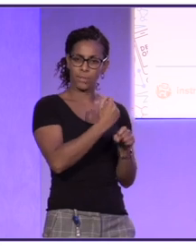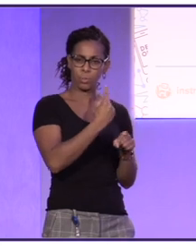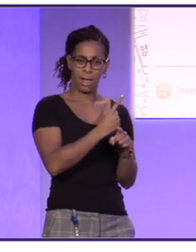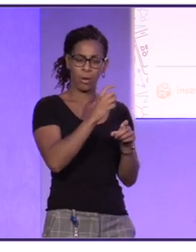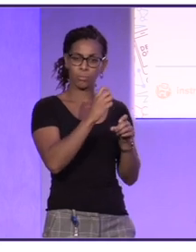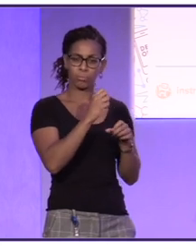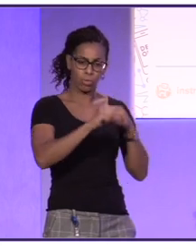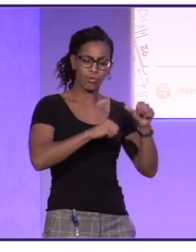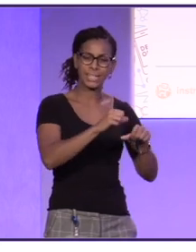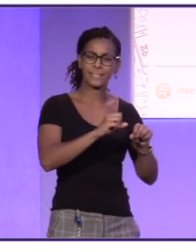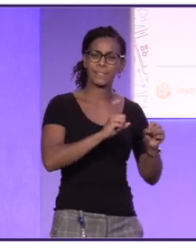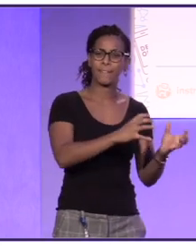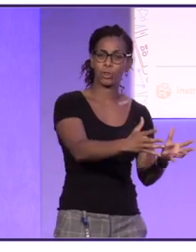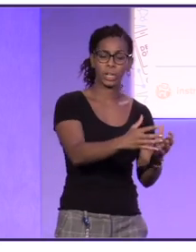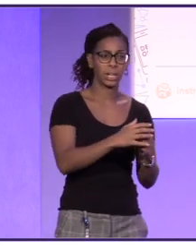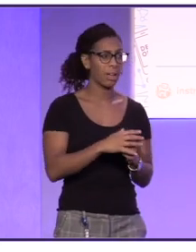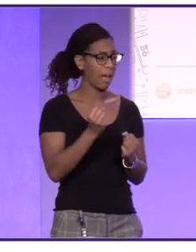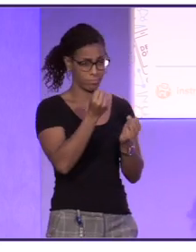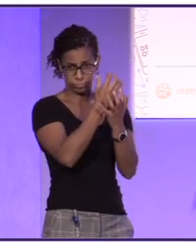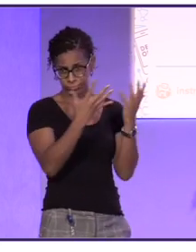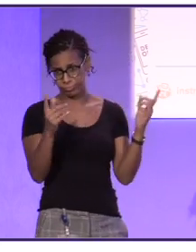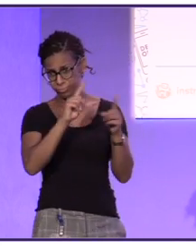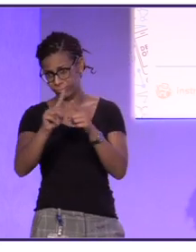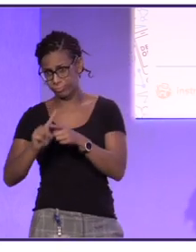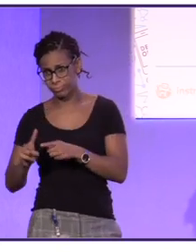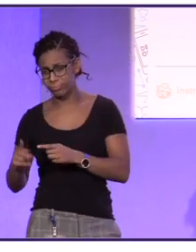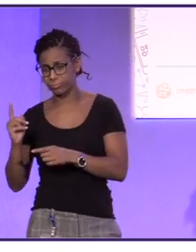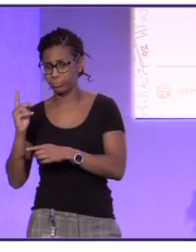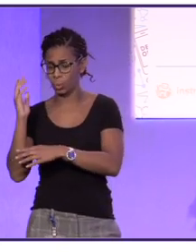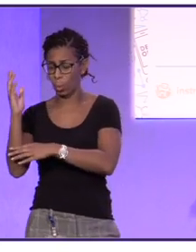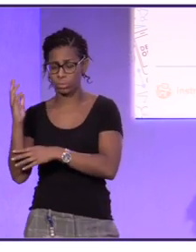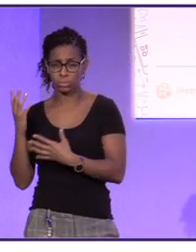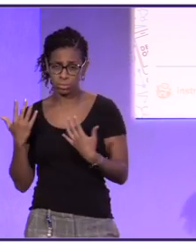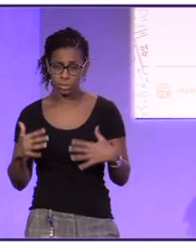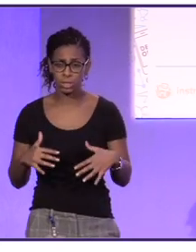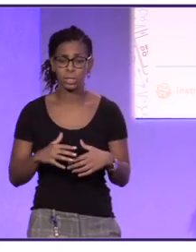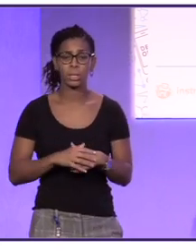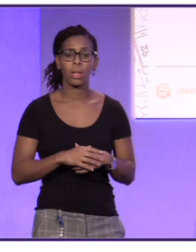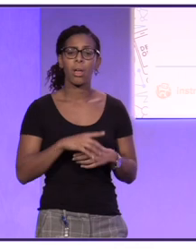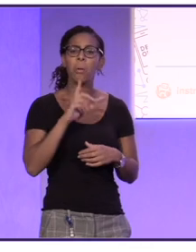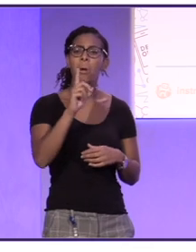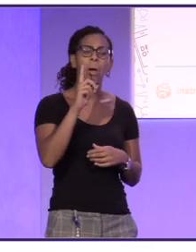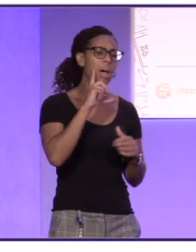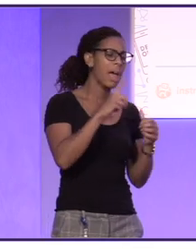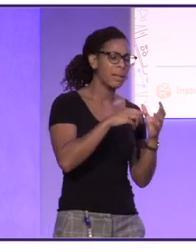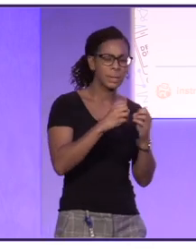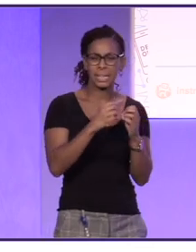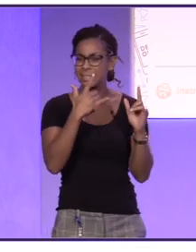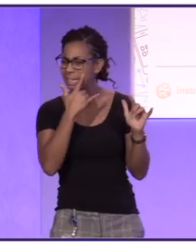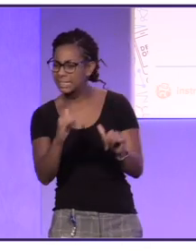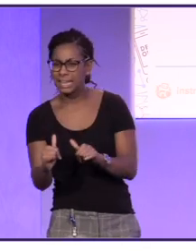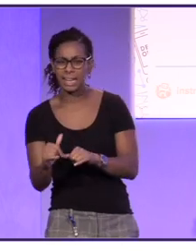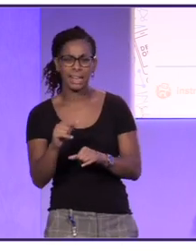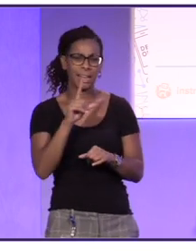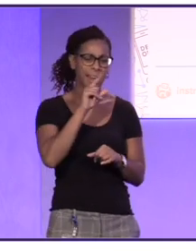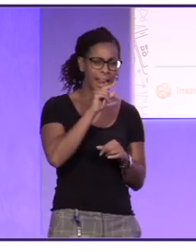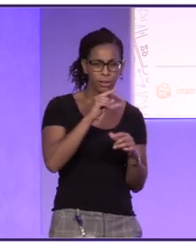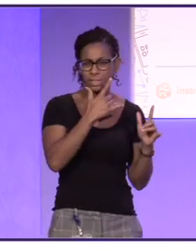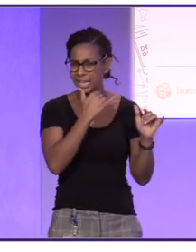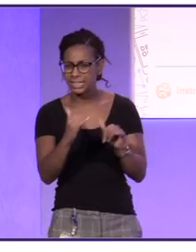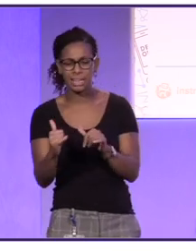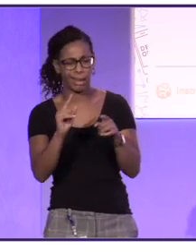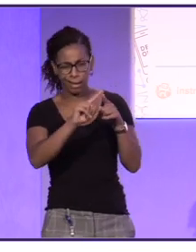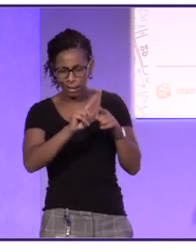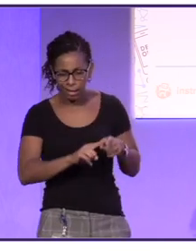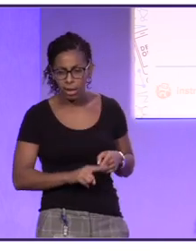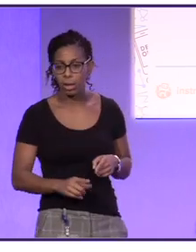of resources at the end of this talk if anybody's interested. But we're talking about things like A/B testing, canary testing, and such like,